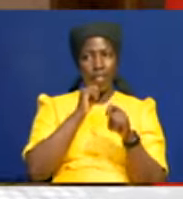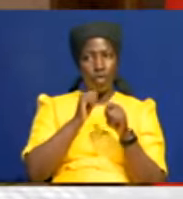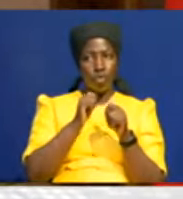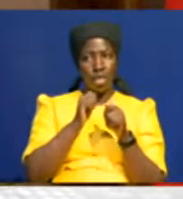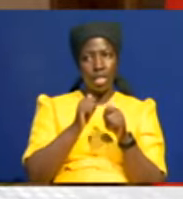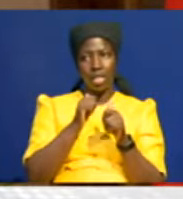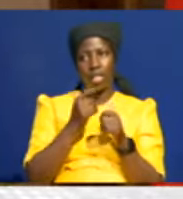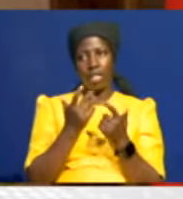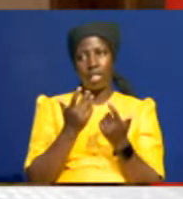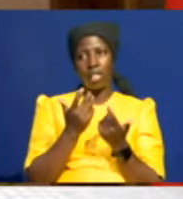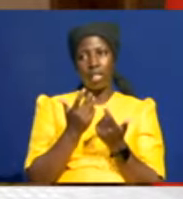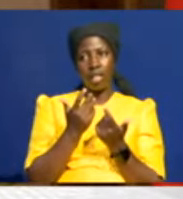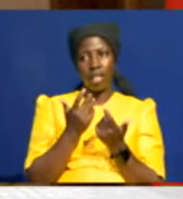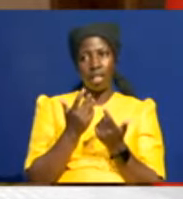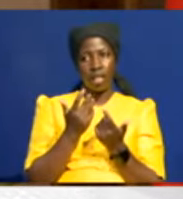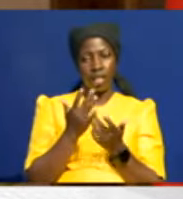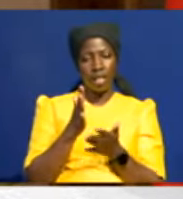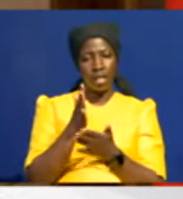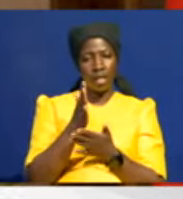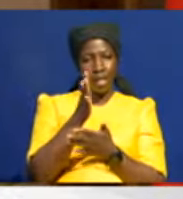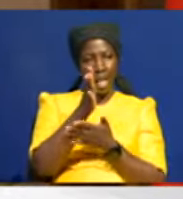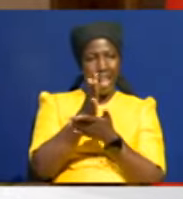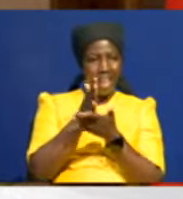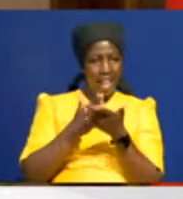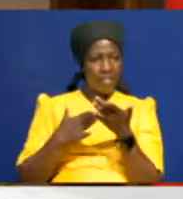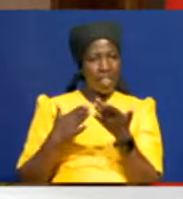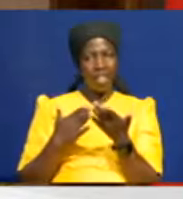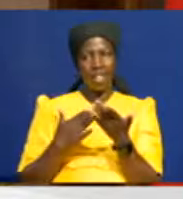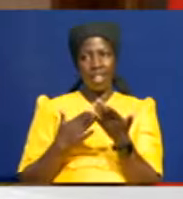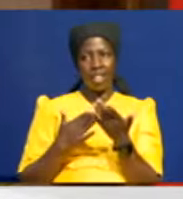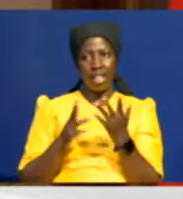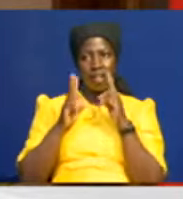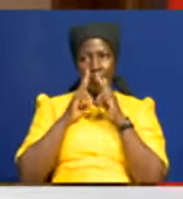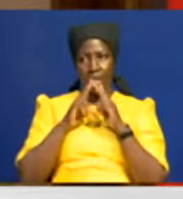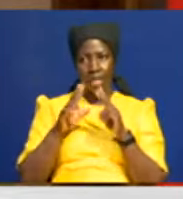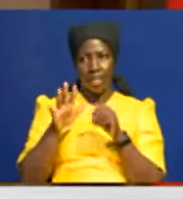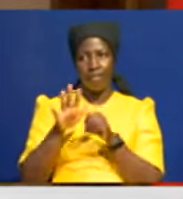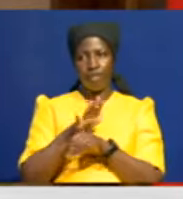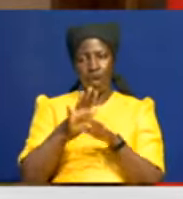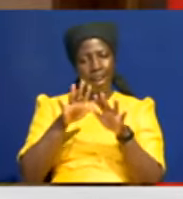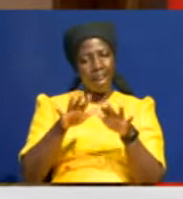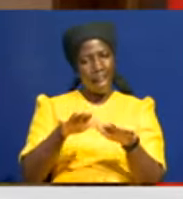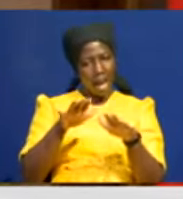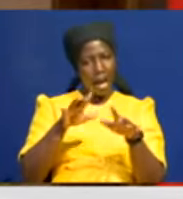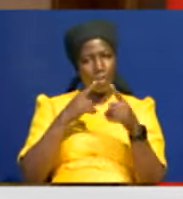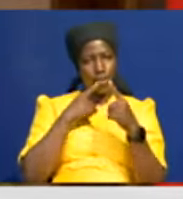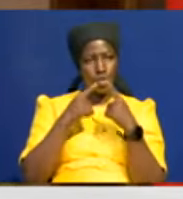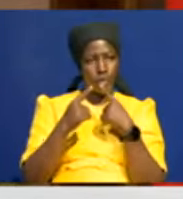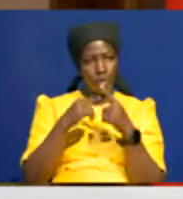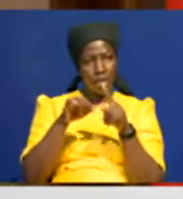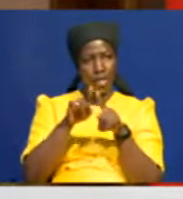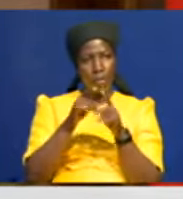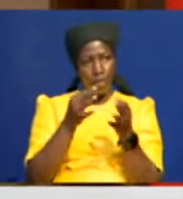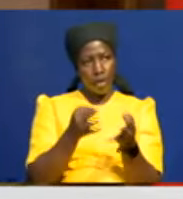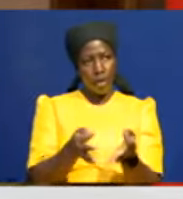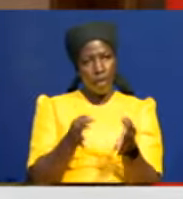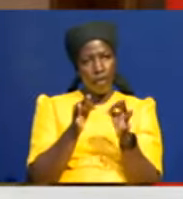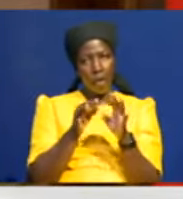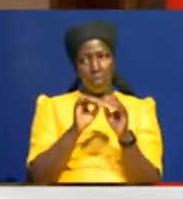partly, of course, partly as a peaceful, calm conversation, an official